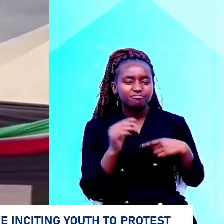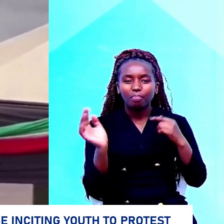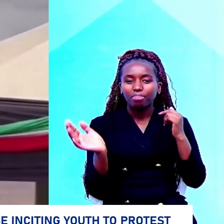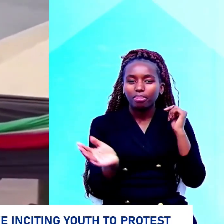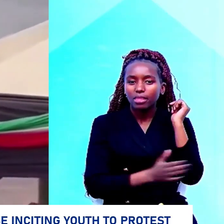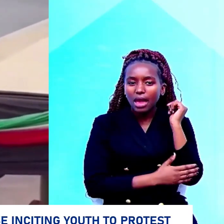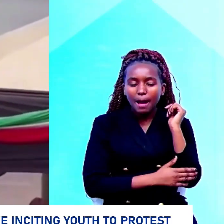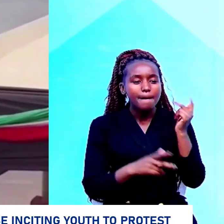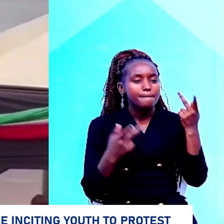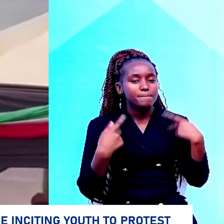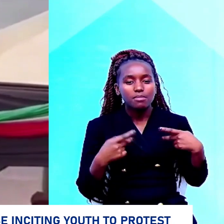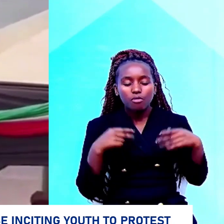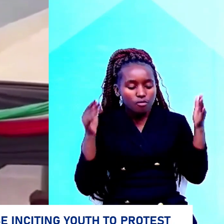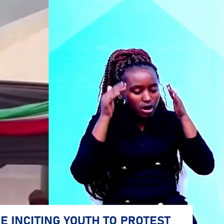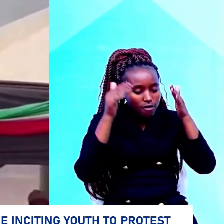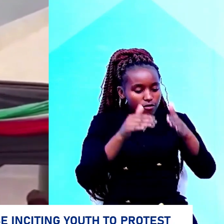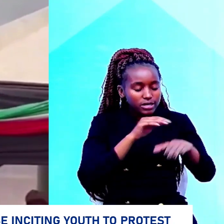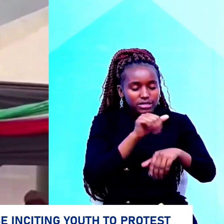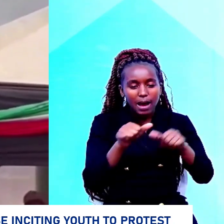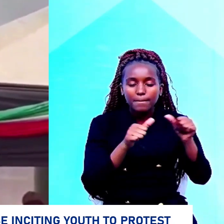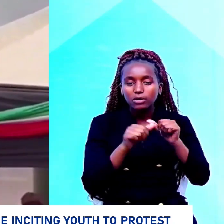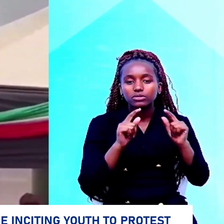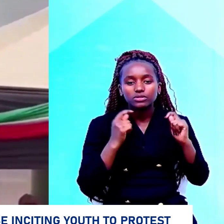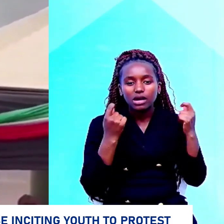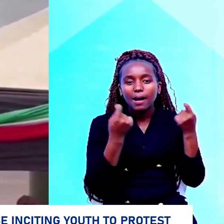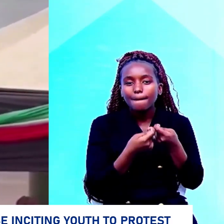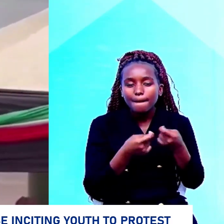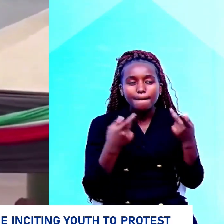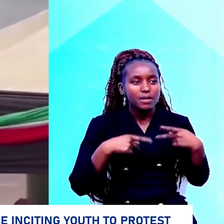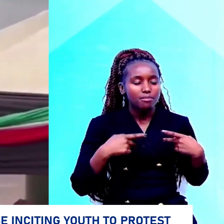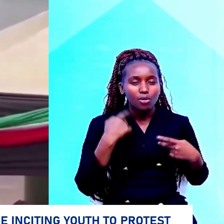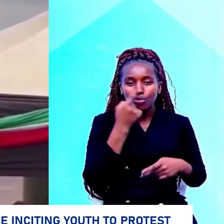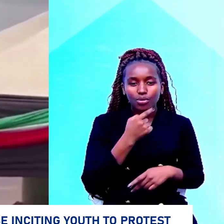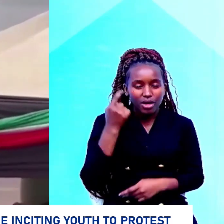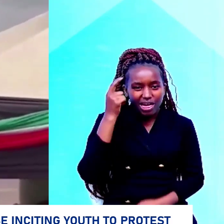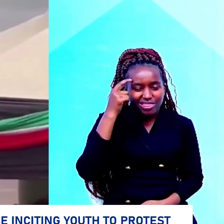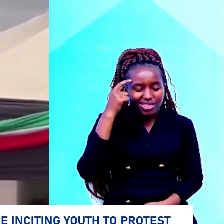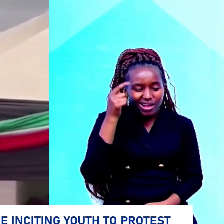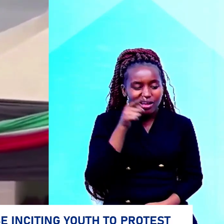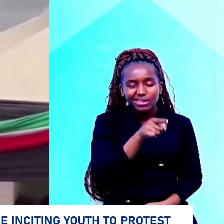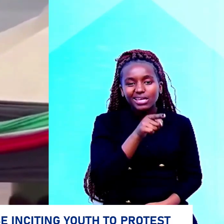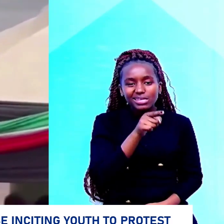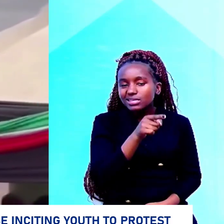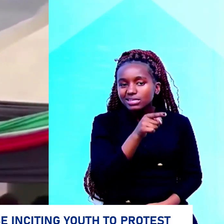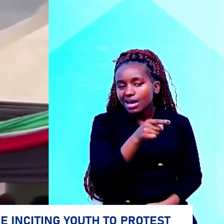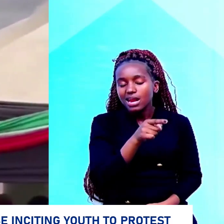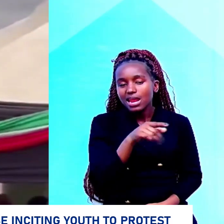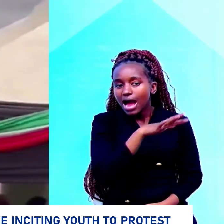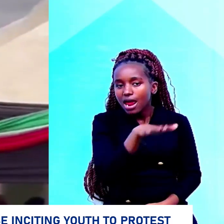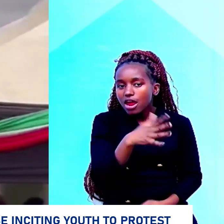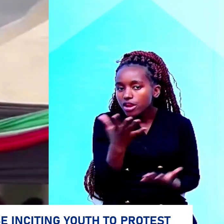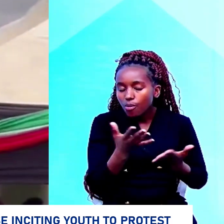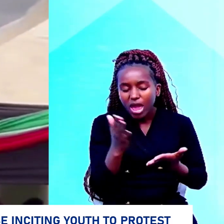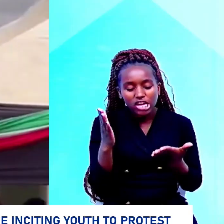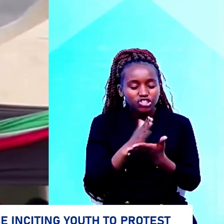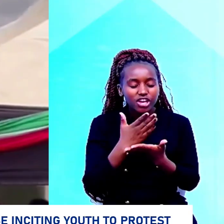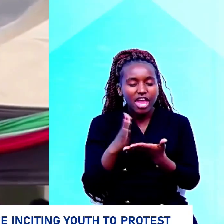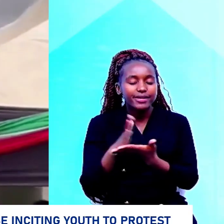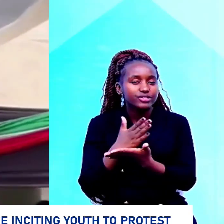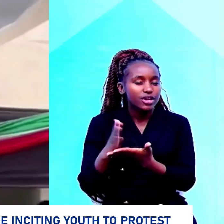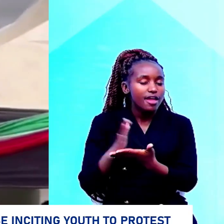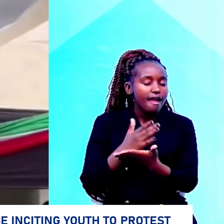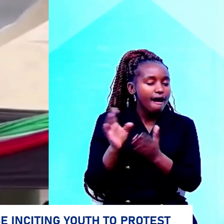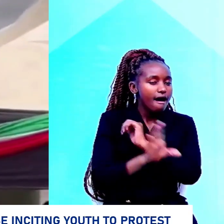na ukabila mingi, watu ambao wanafikiria Kenya is a country of shares. Hadi